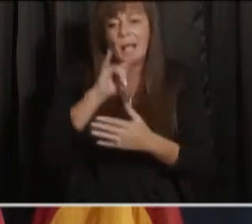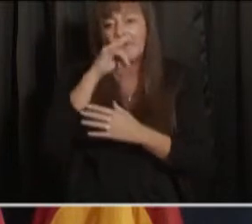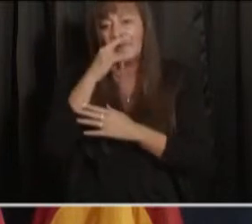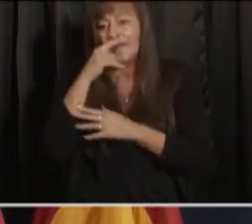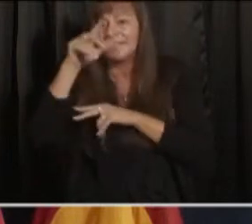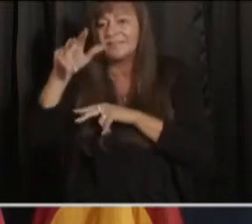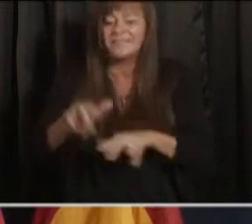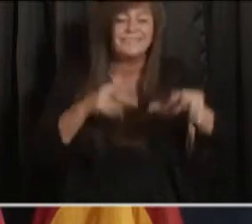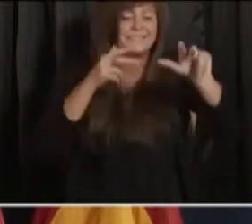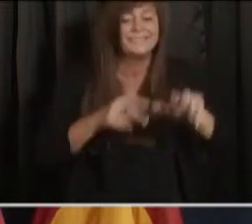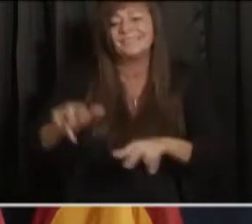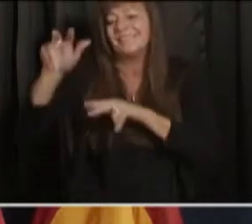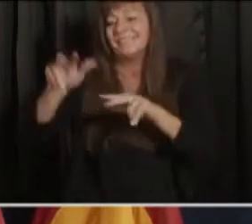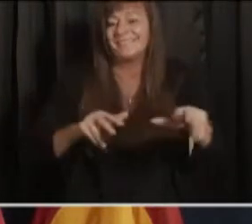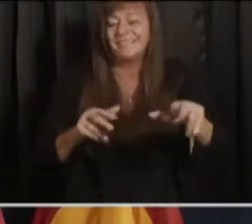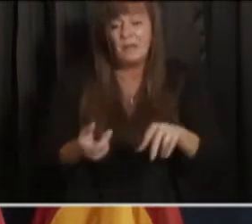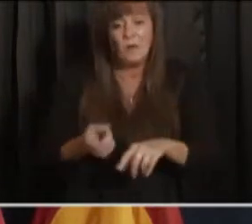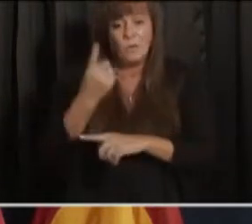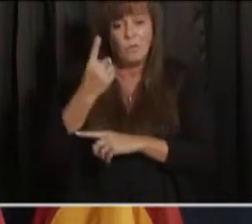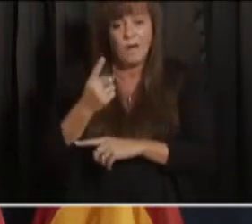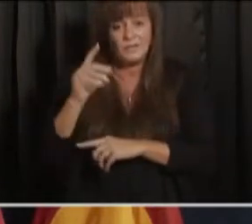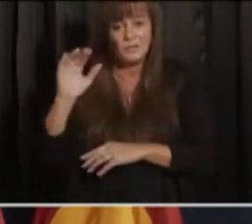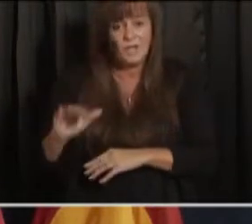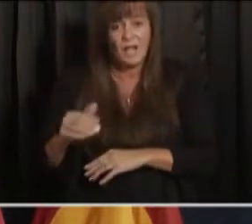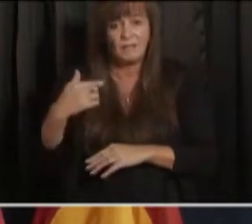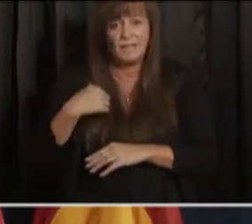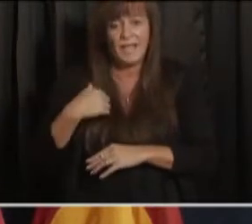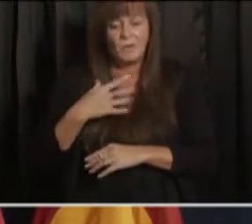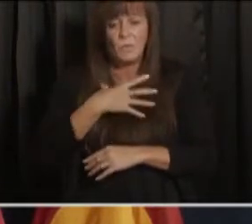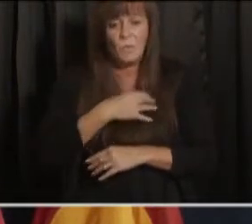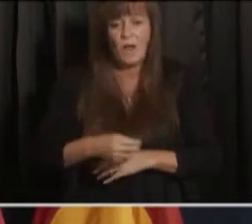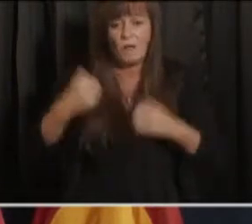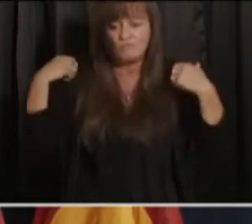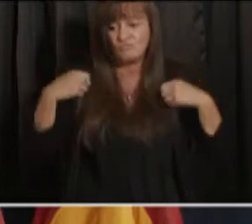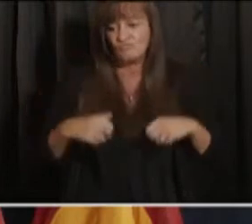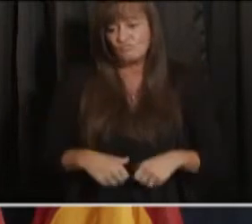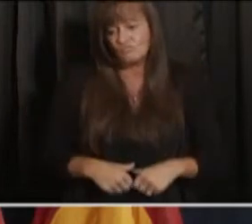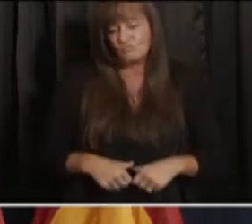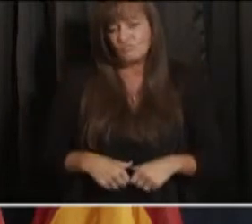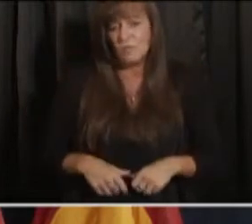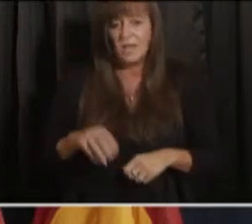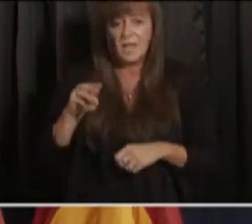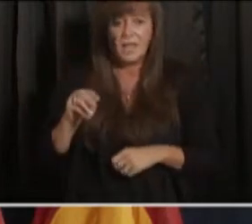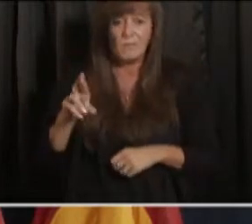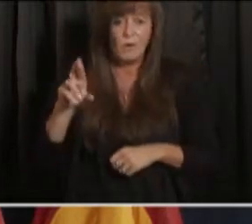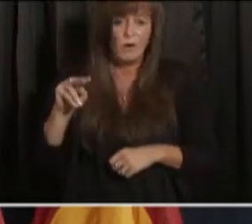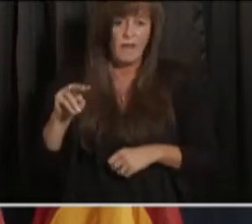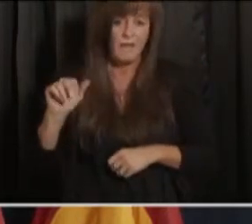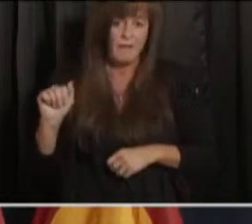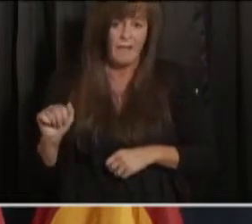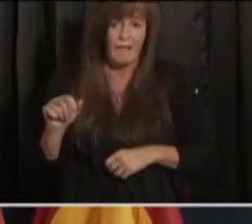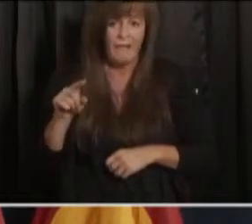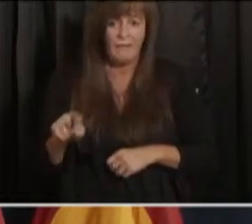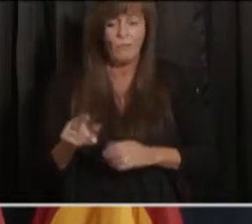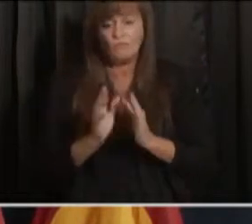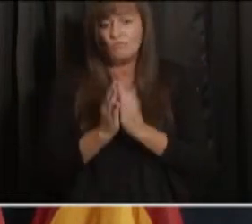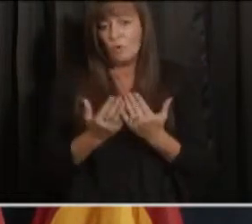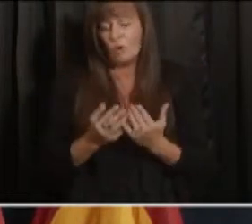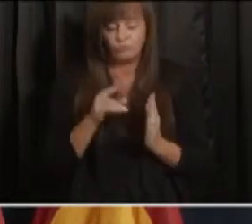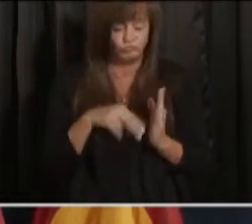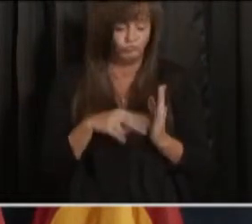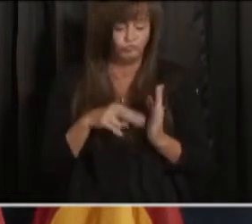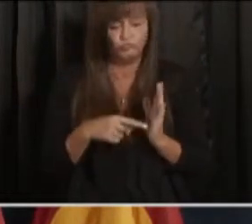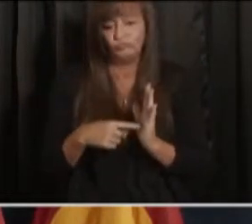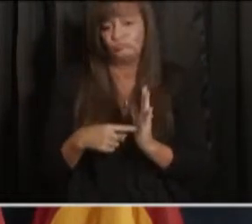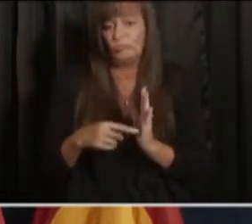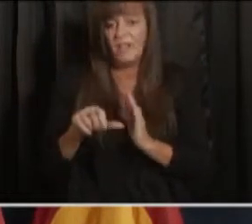One walked in wearing a lab coat and holding an mRNA book all about mRNA and other aspects of genetics. Others